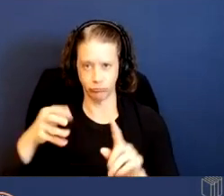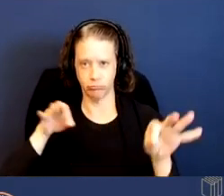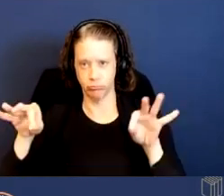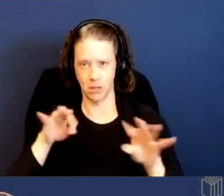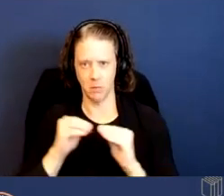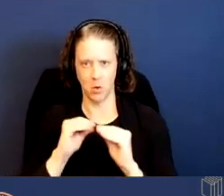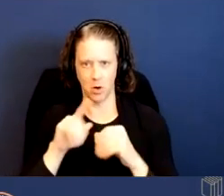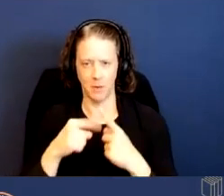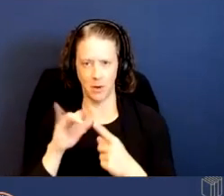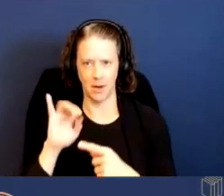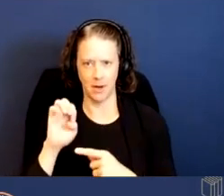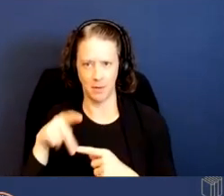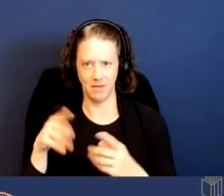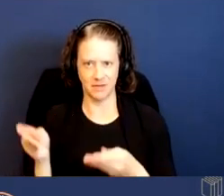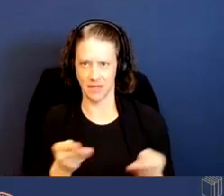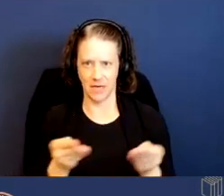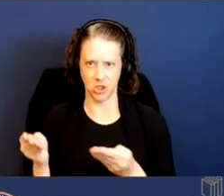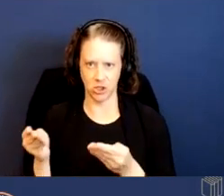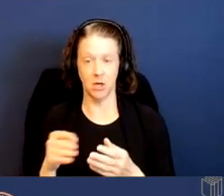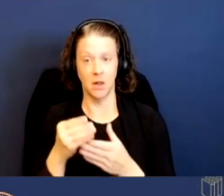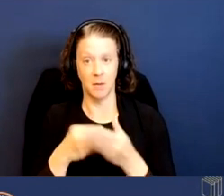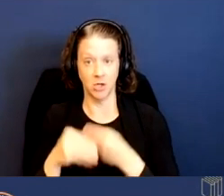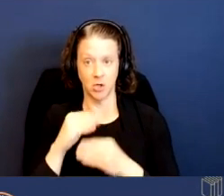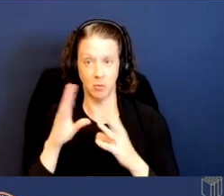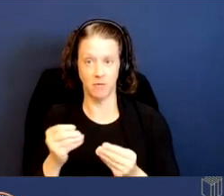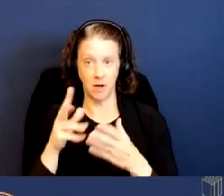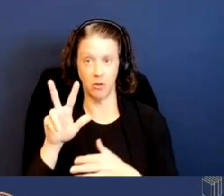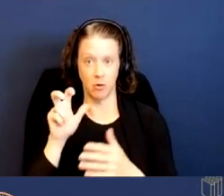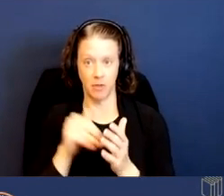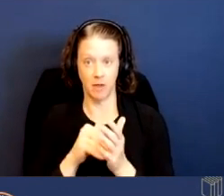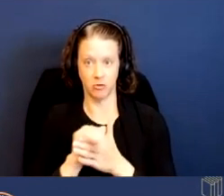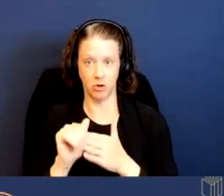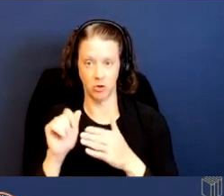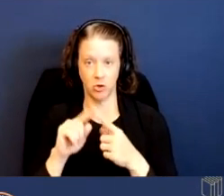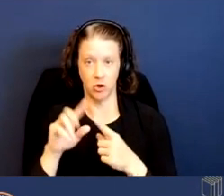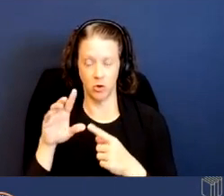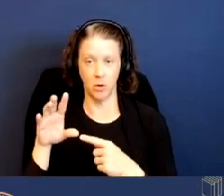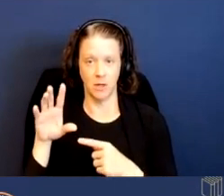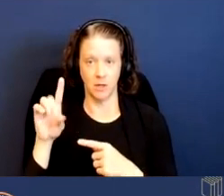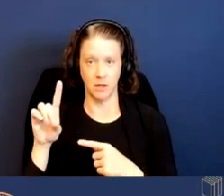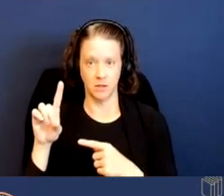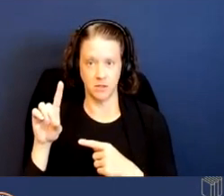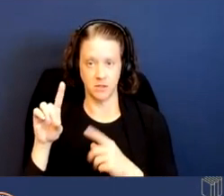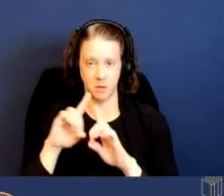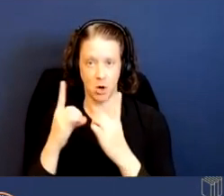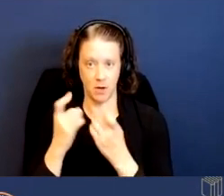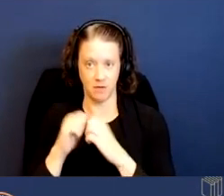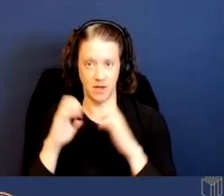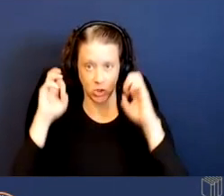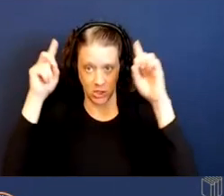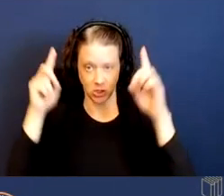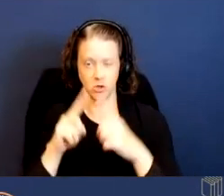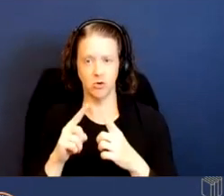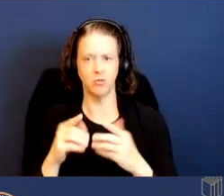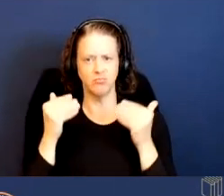So what the budget did was it provided $300,000 to the Department of Education to enter into a